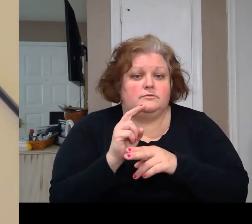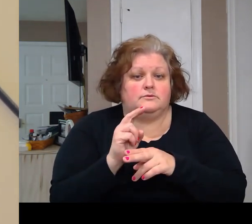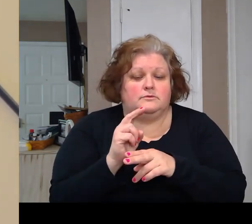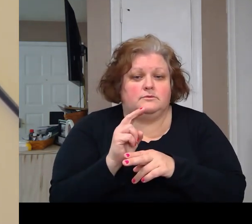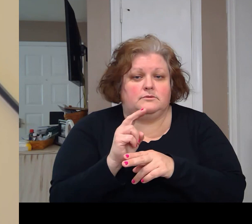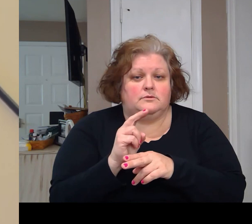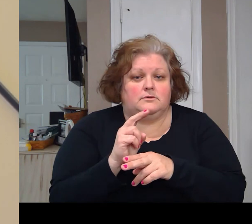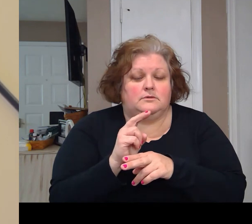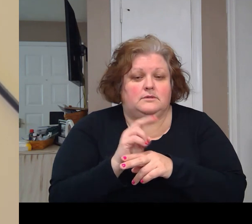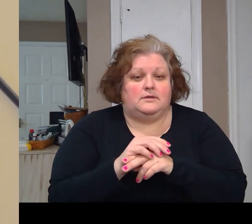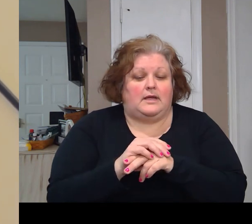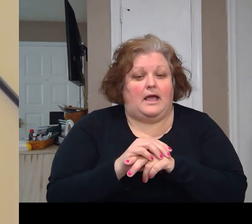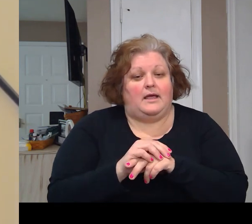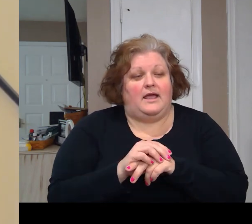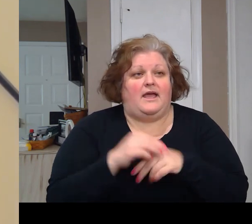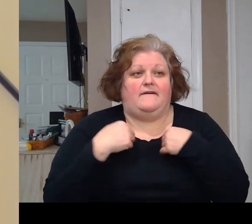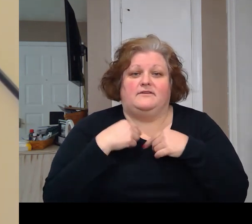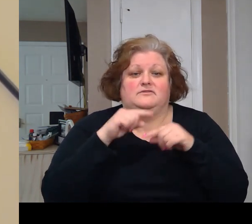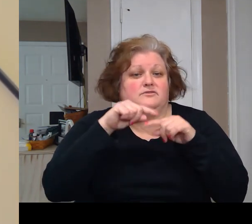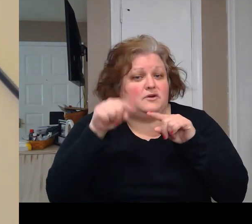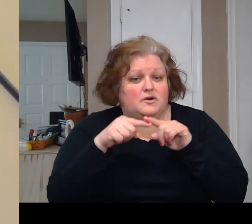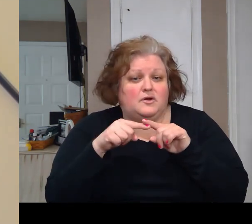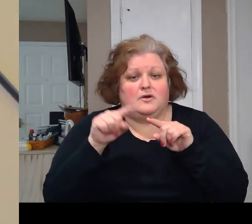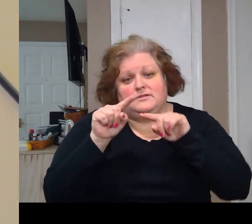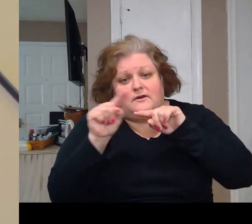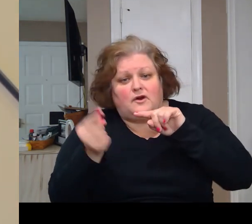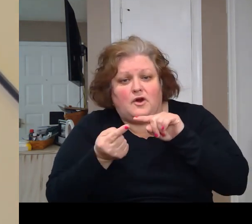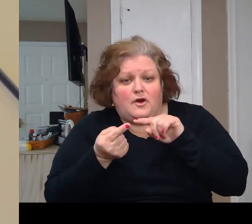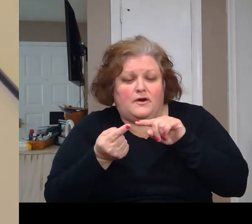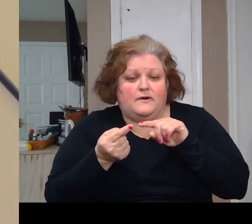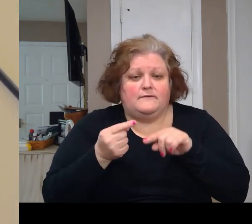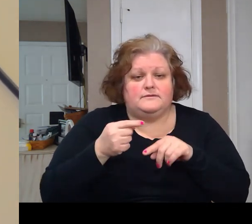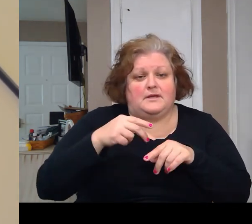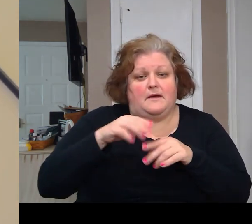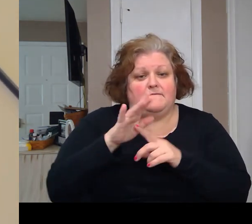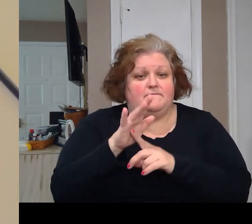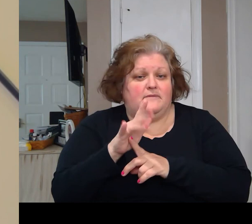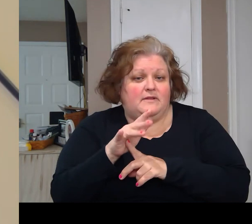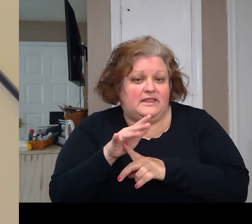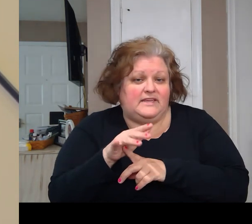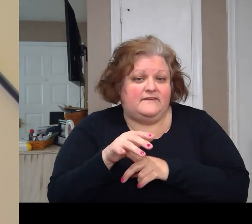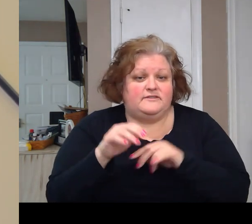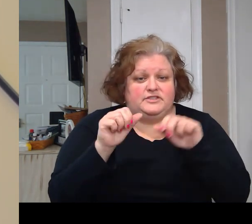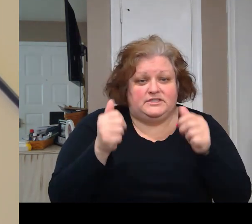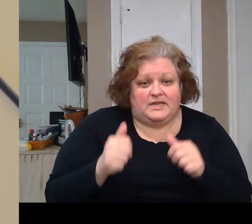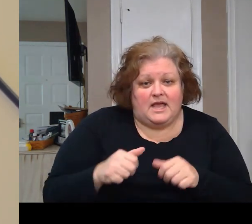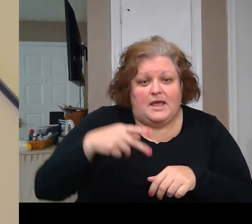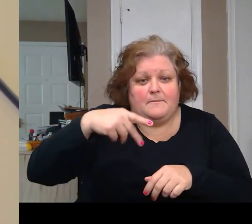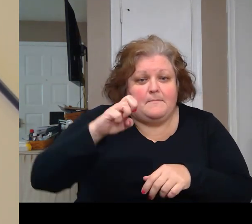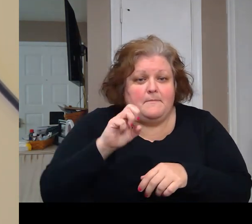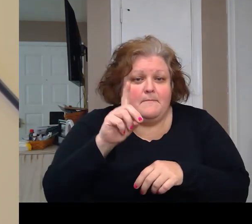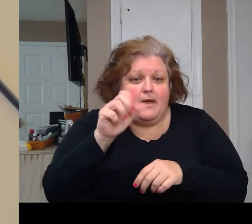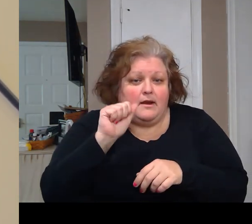use some orange, I use curves, I use circles, I use petal shapes.